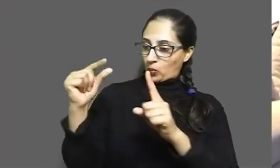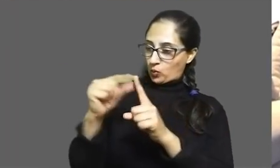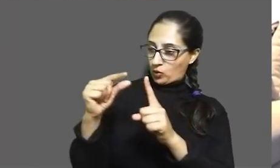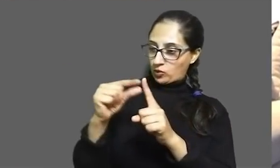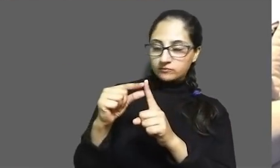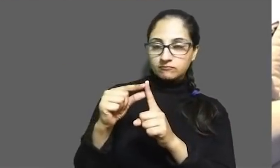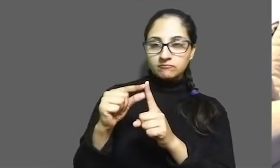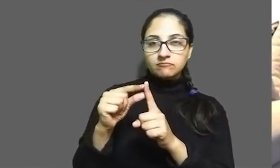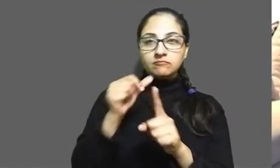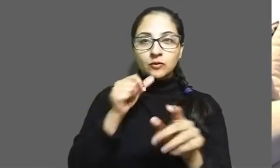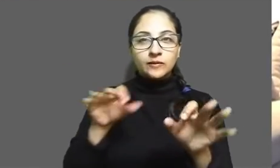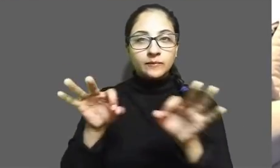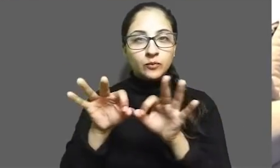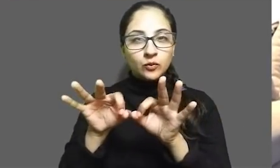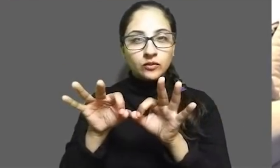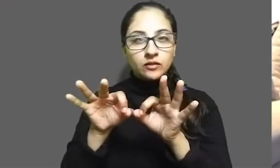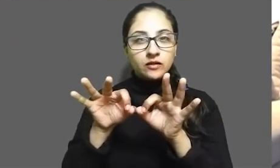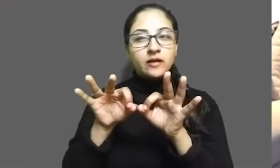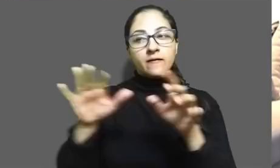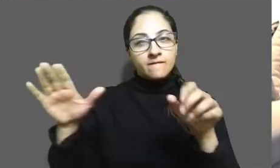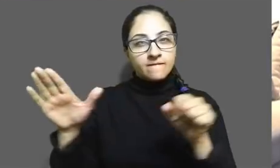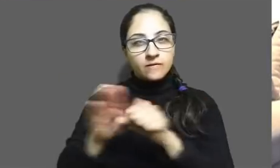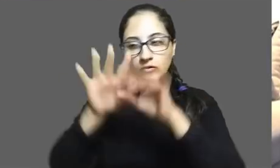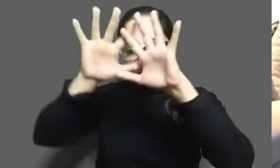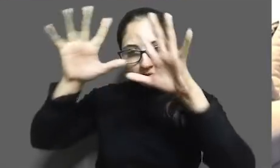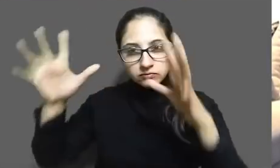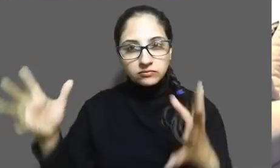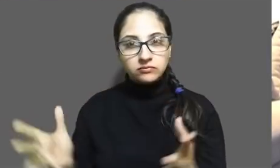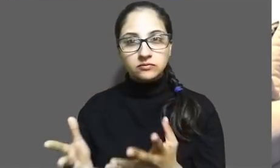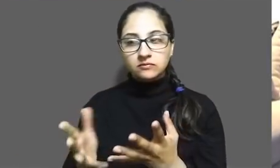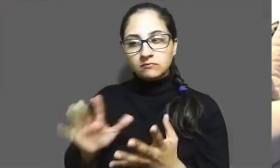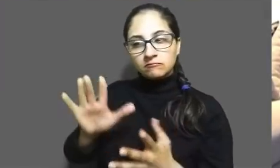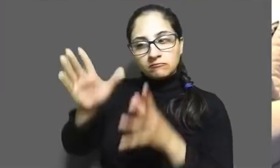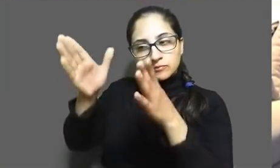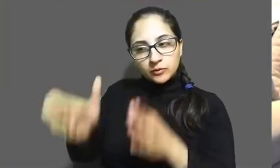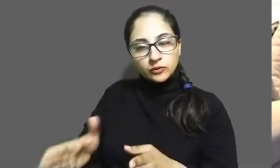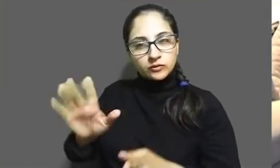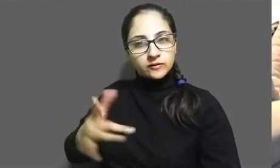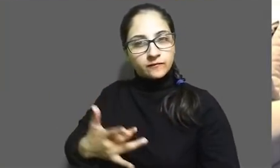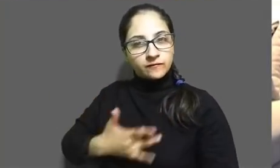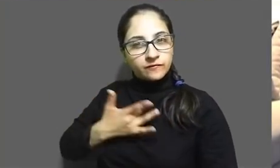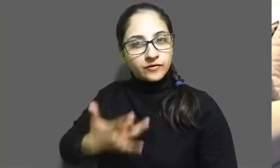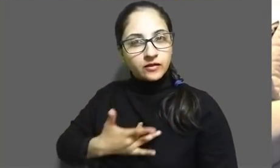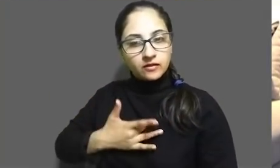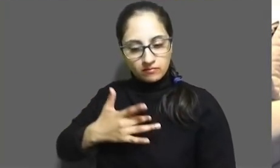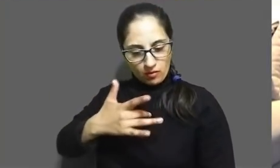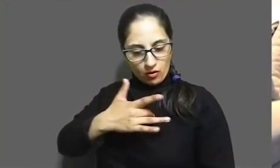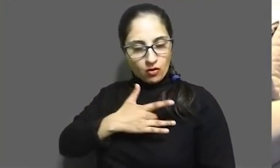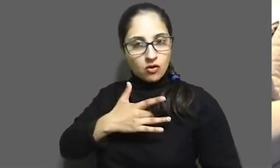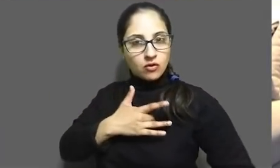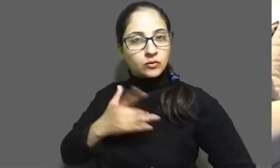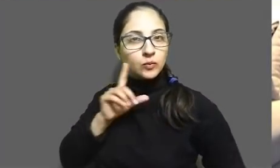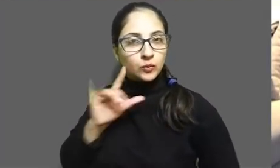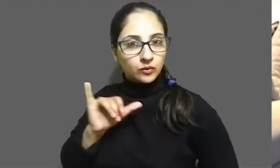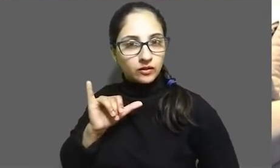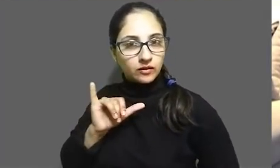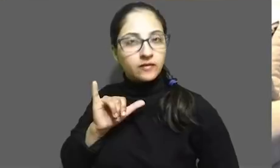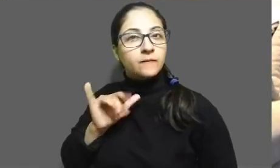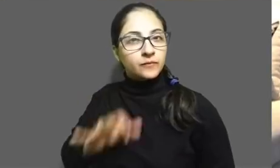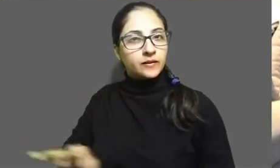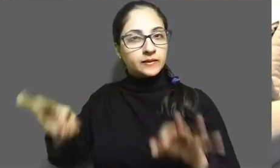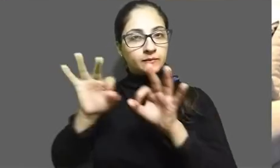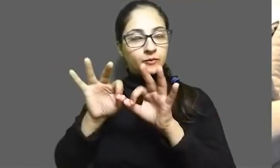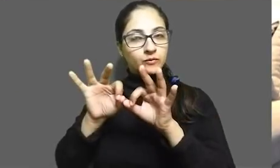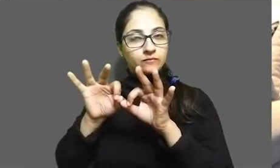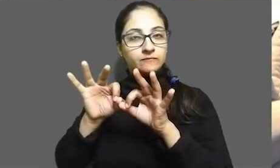look not at the tongue and the speech. I look at the inward spirit and the feeling.